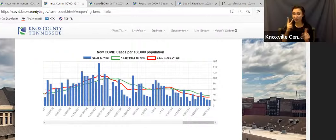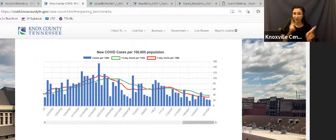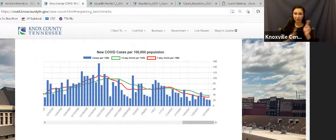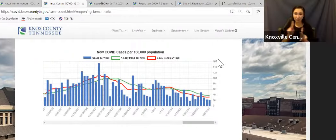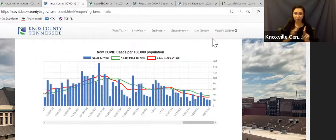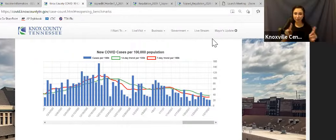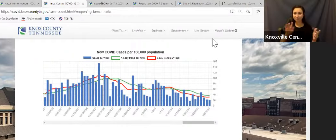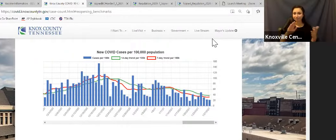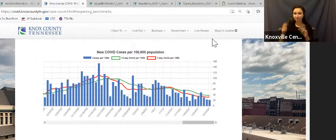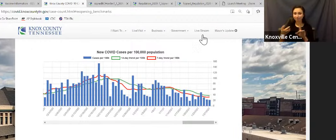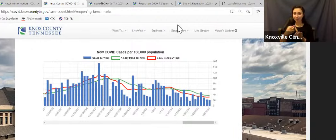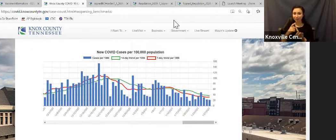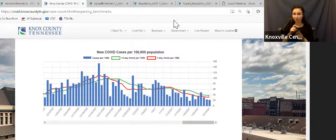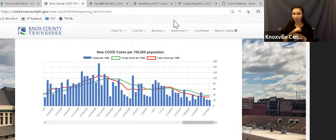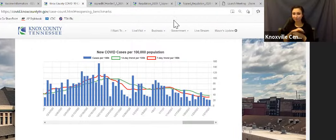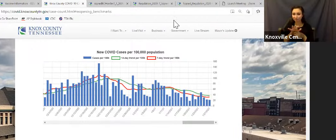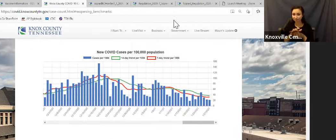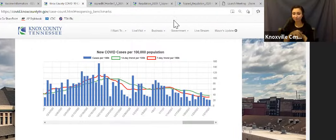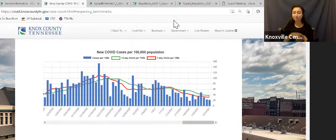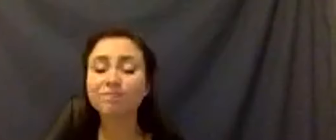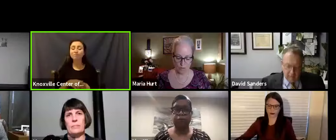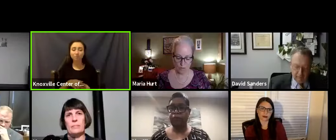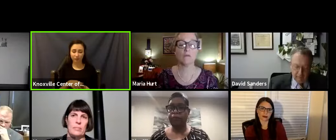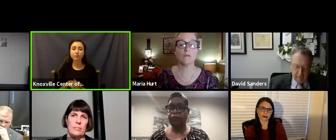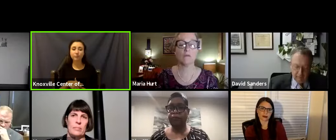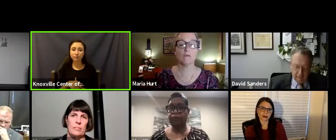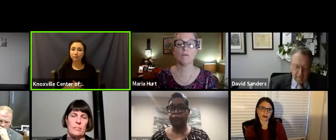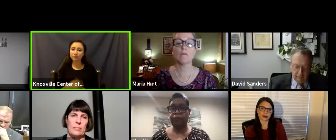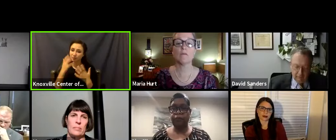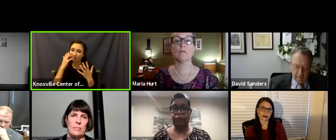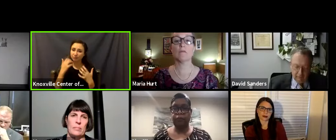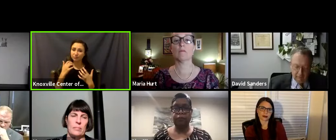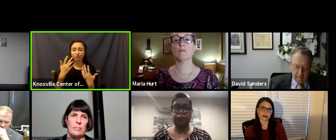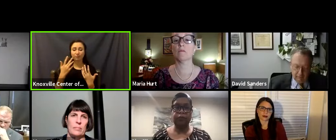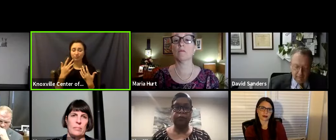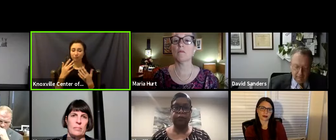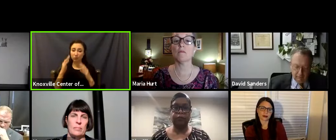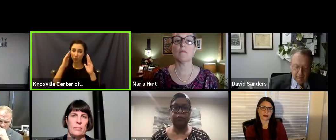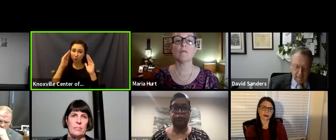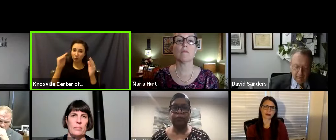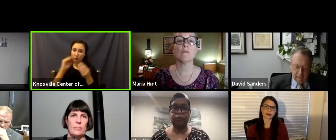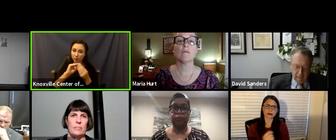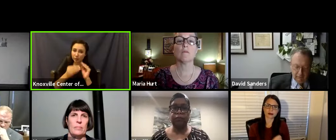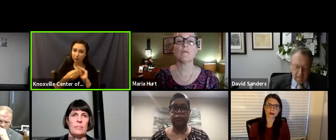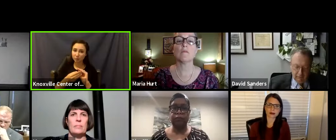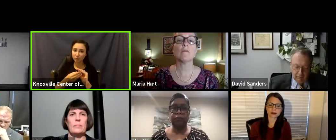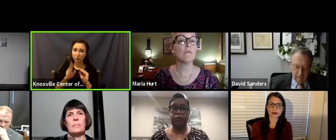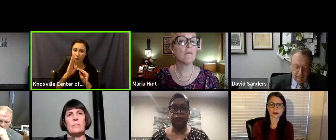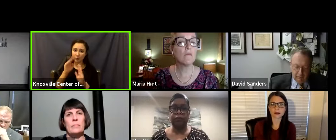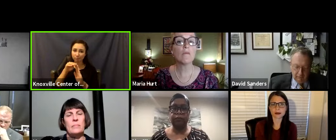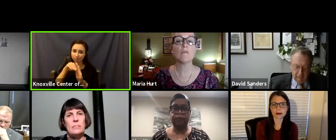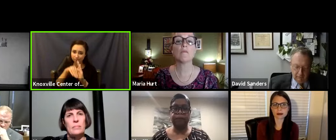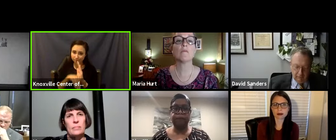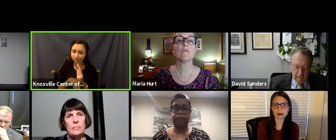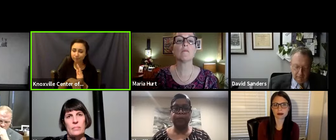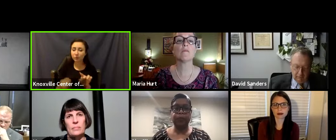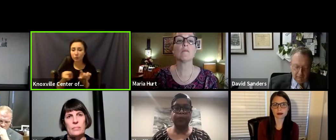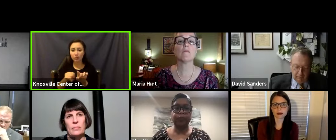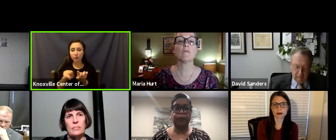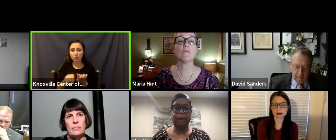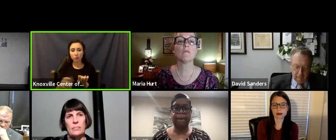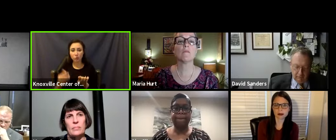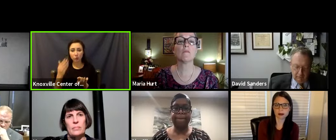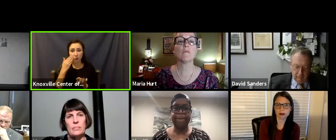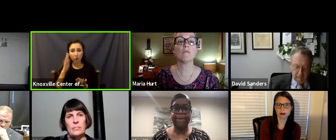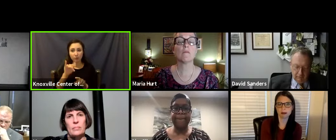die from COVID-19, which is unfortunate. We hope those numbers will will go down. But we also know that that's